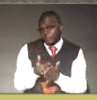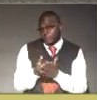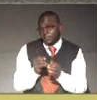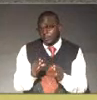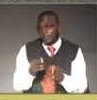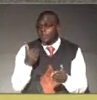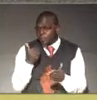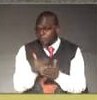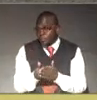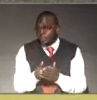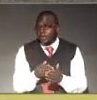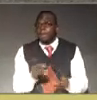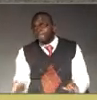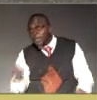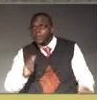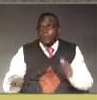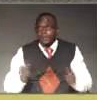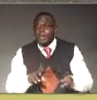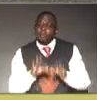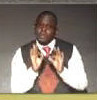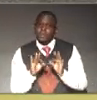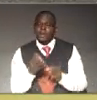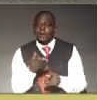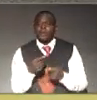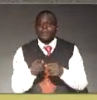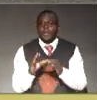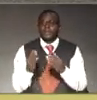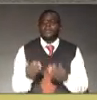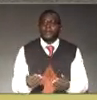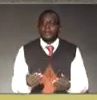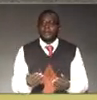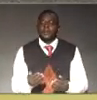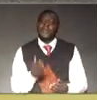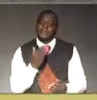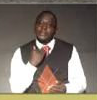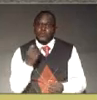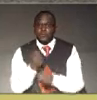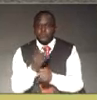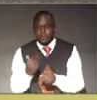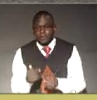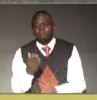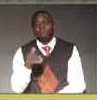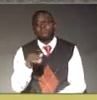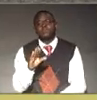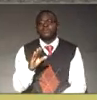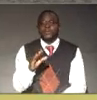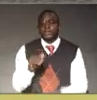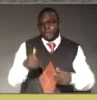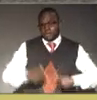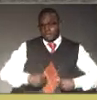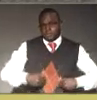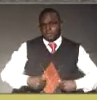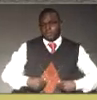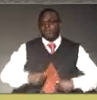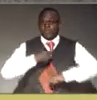got good players here in Uganda, but they just need to put it more in. They need more juniors